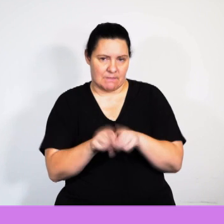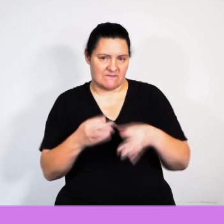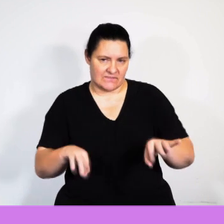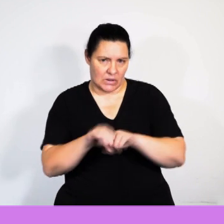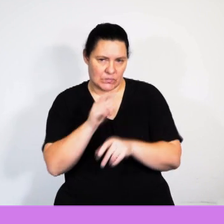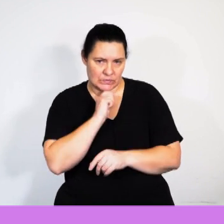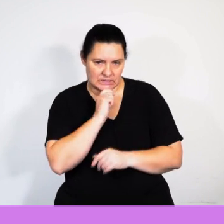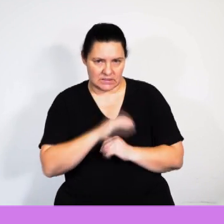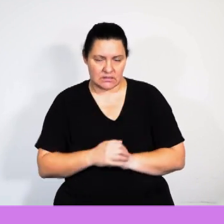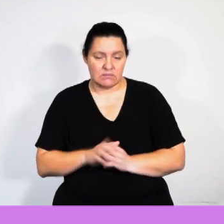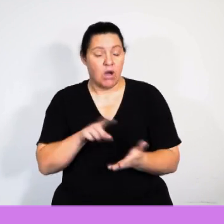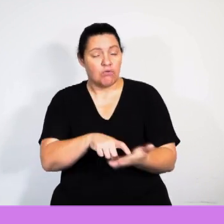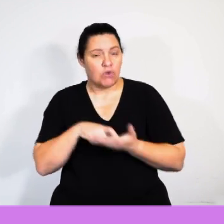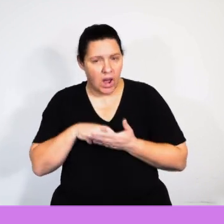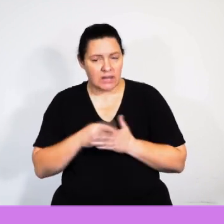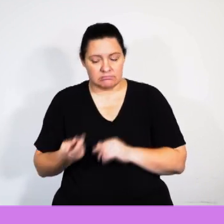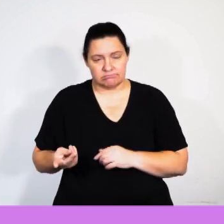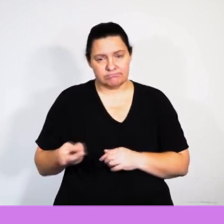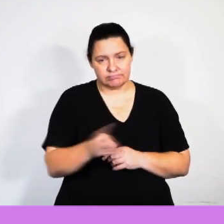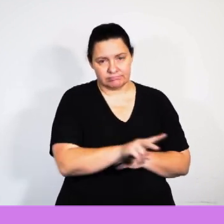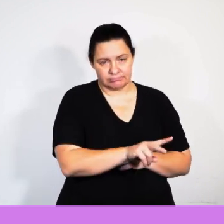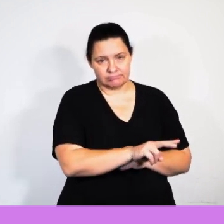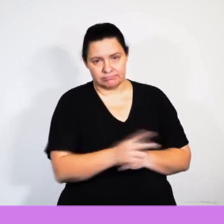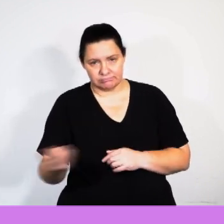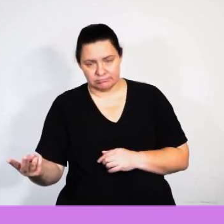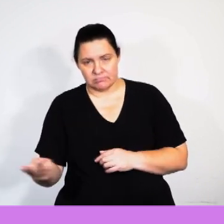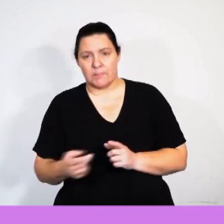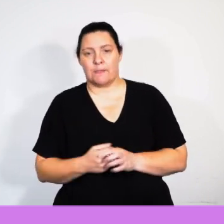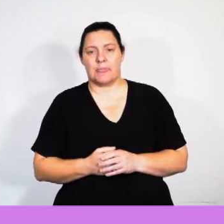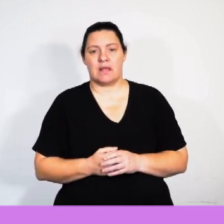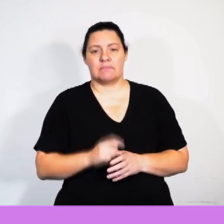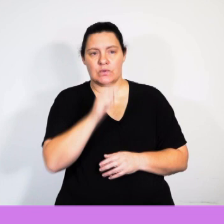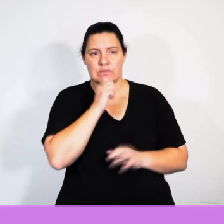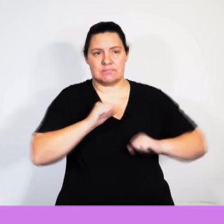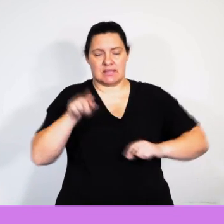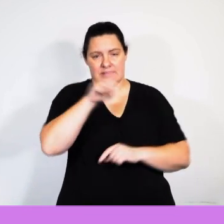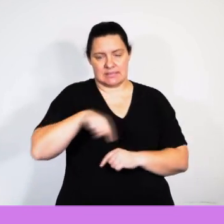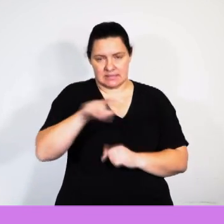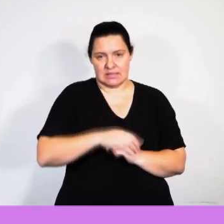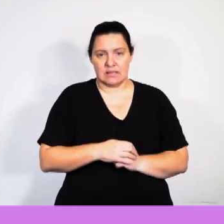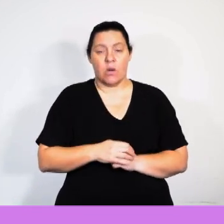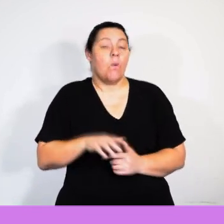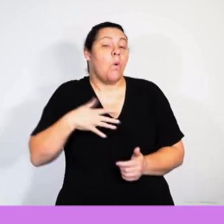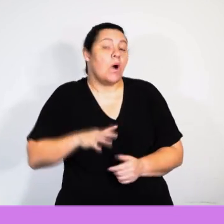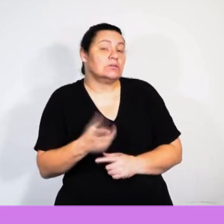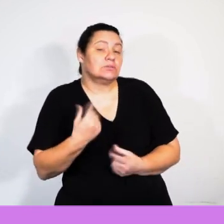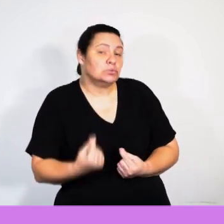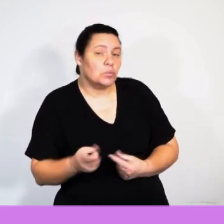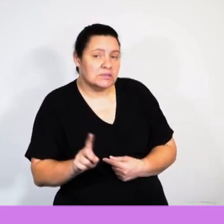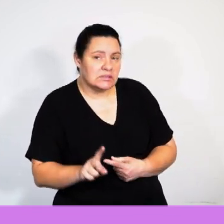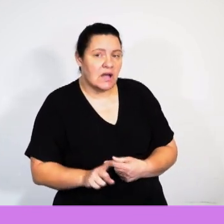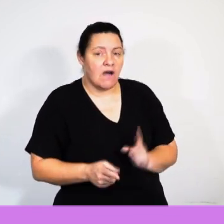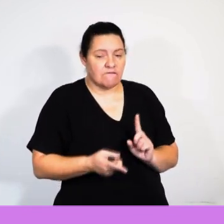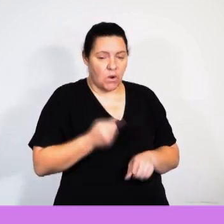using the same value. We are required to convert, I'm going to use the space here. We are required